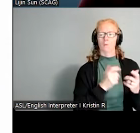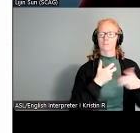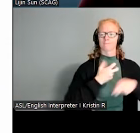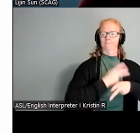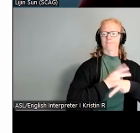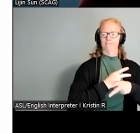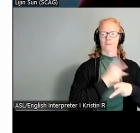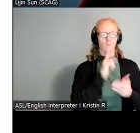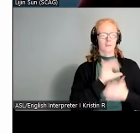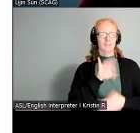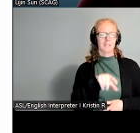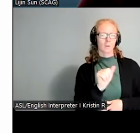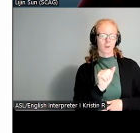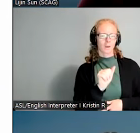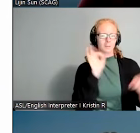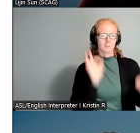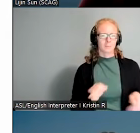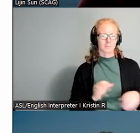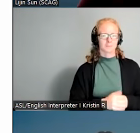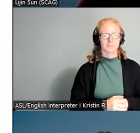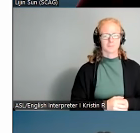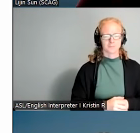CEQA preparation and decision-making process.